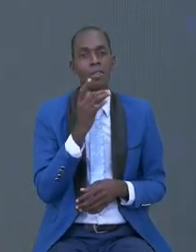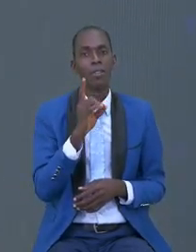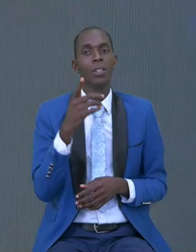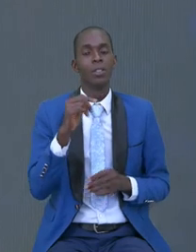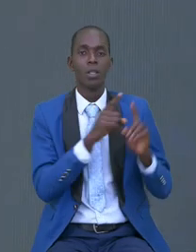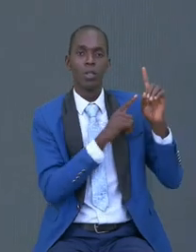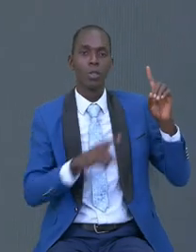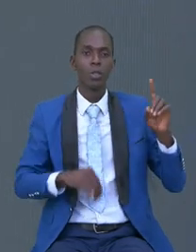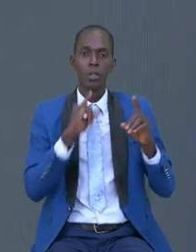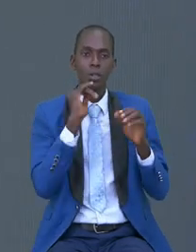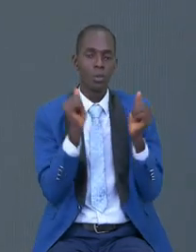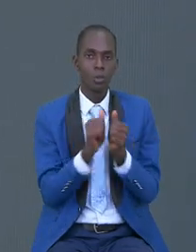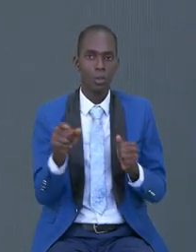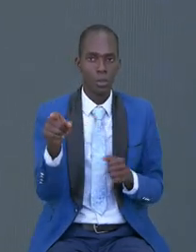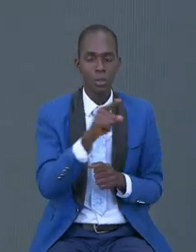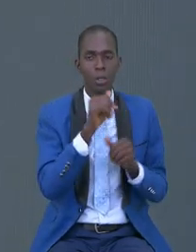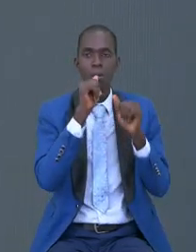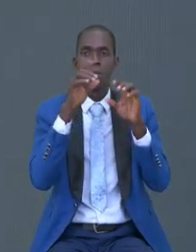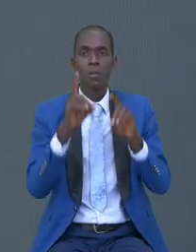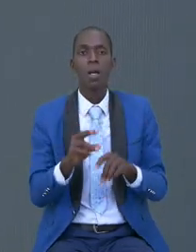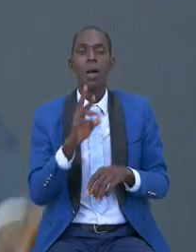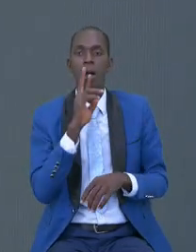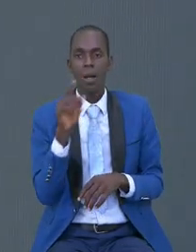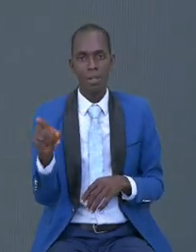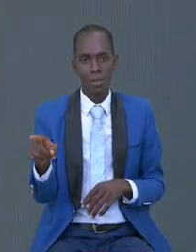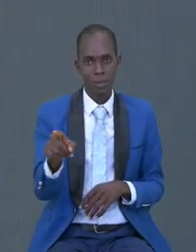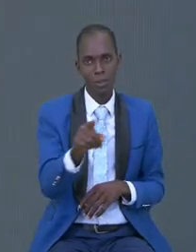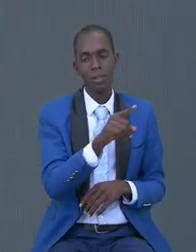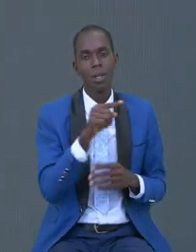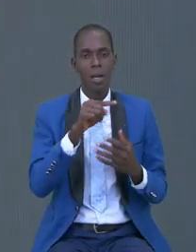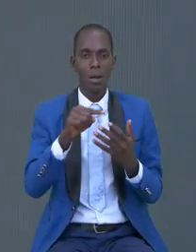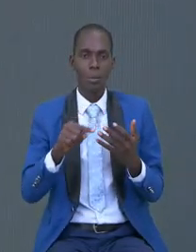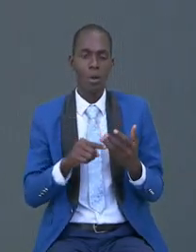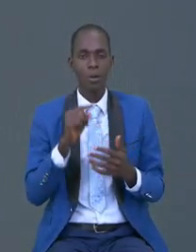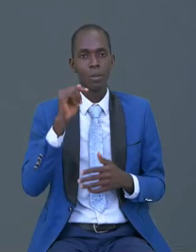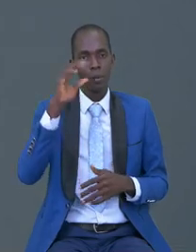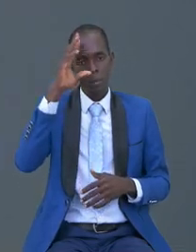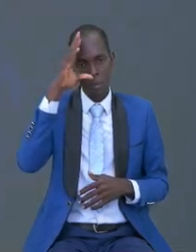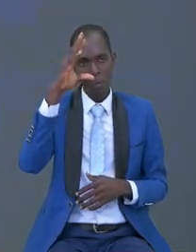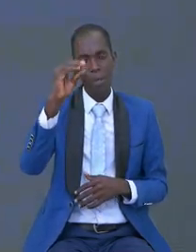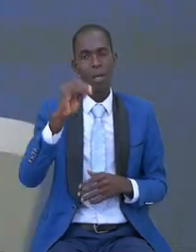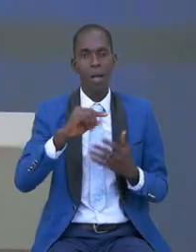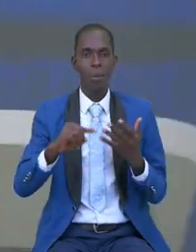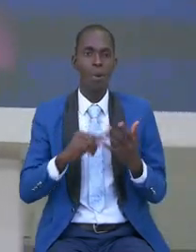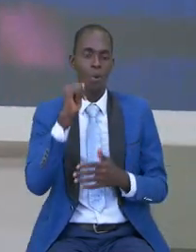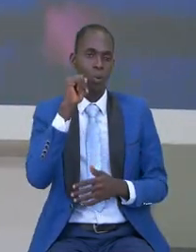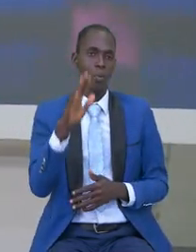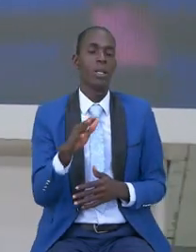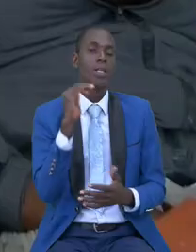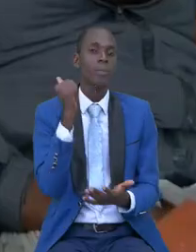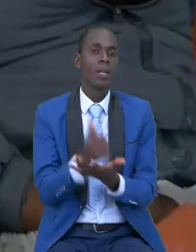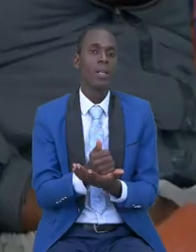with thee. Blessed art thou among men, among women. Amen.